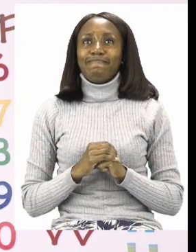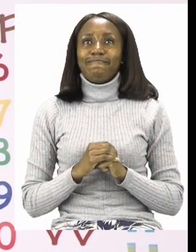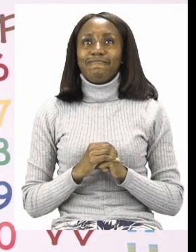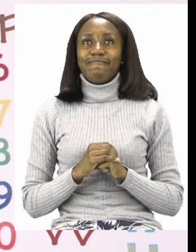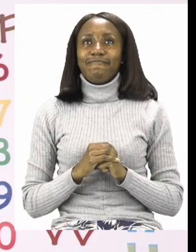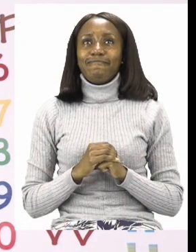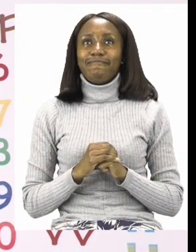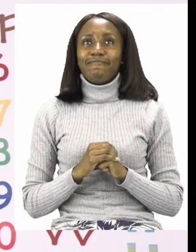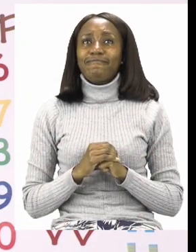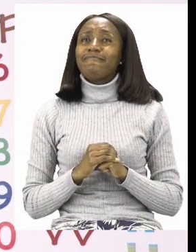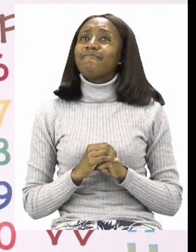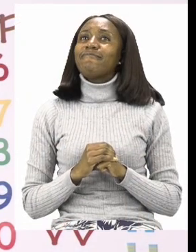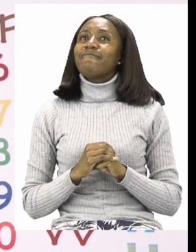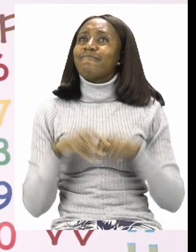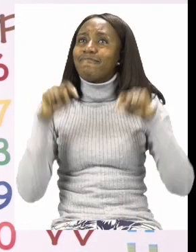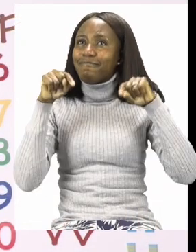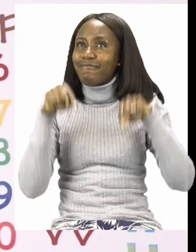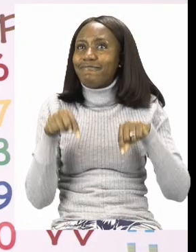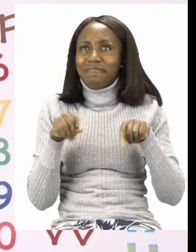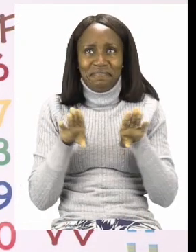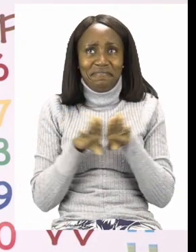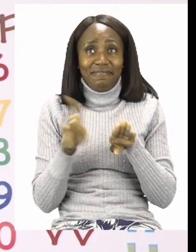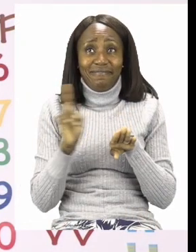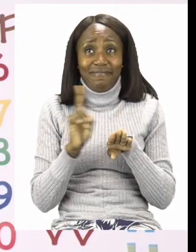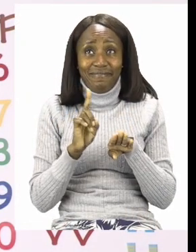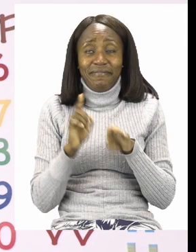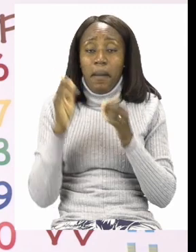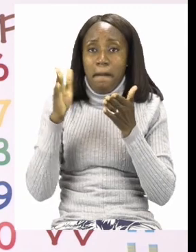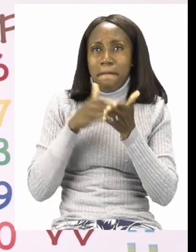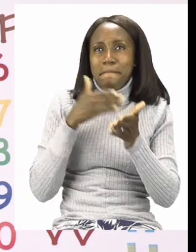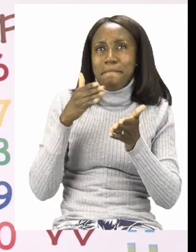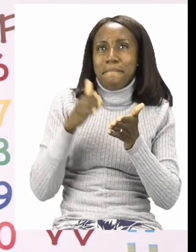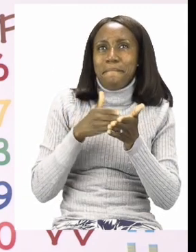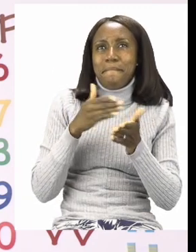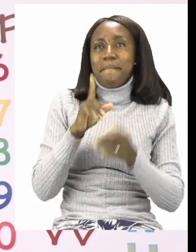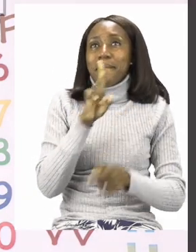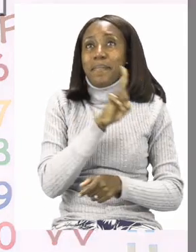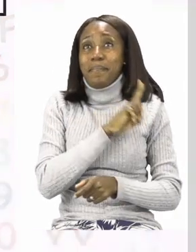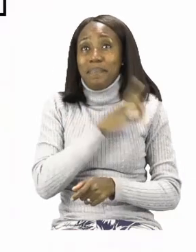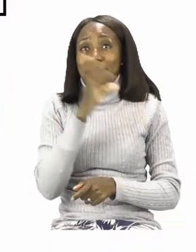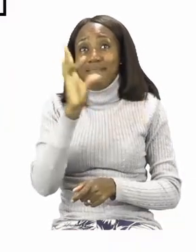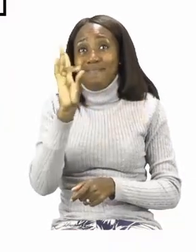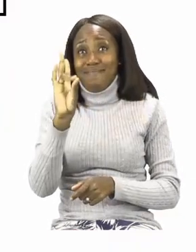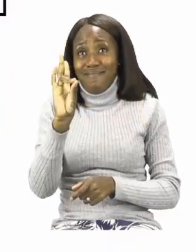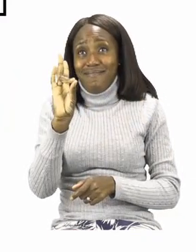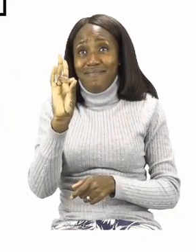Our first lesson for today you will find on page 17.